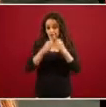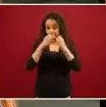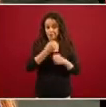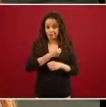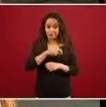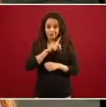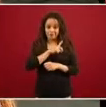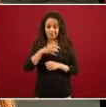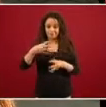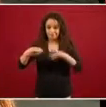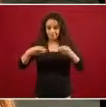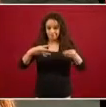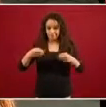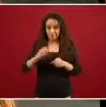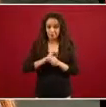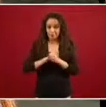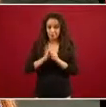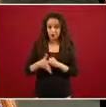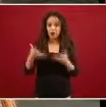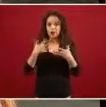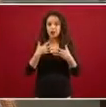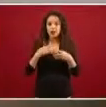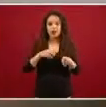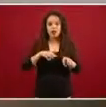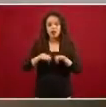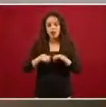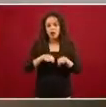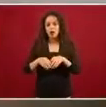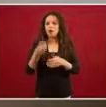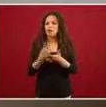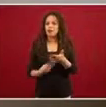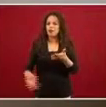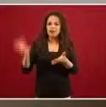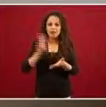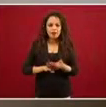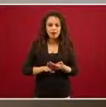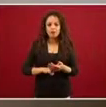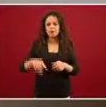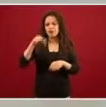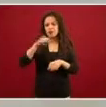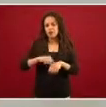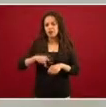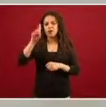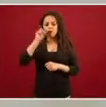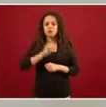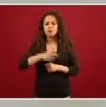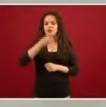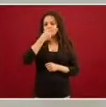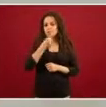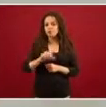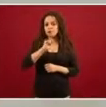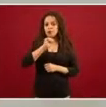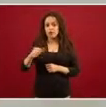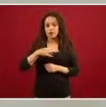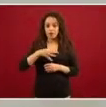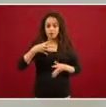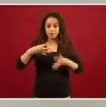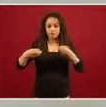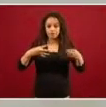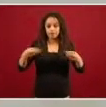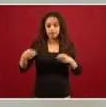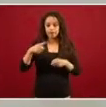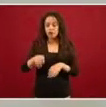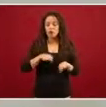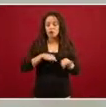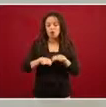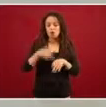usually very active, but now that we are in a pandemic, it's especially active. So I want to thank all of my colleagues and all